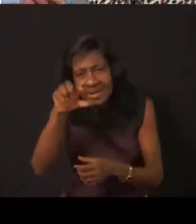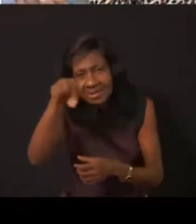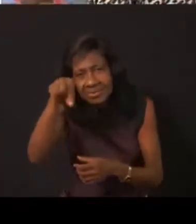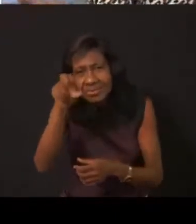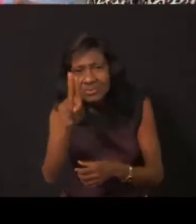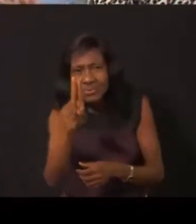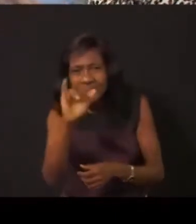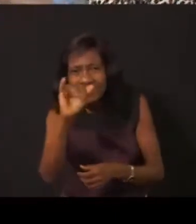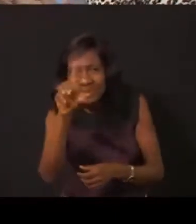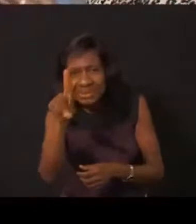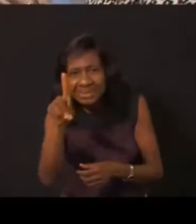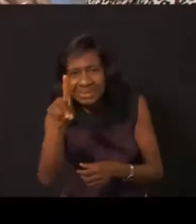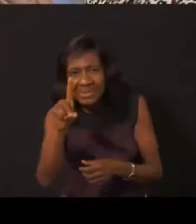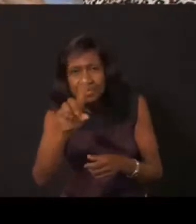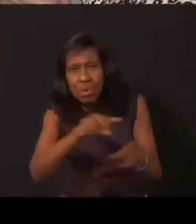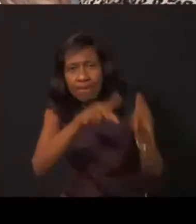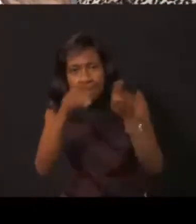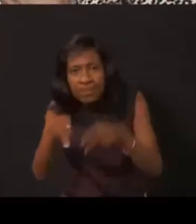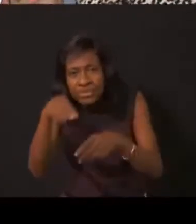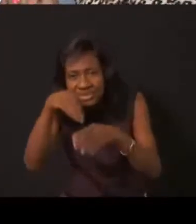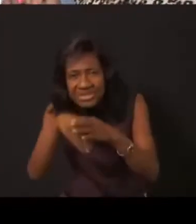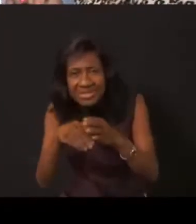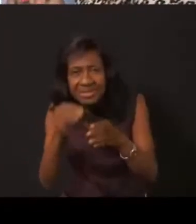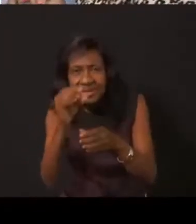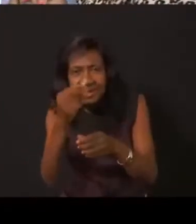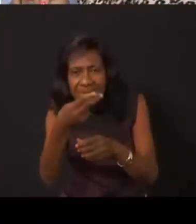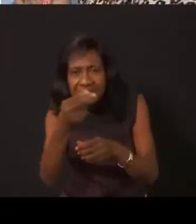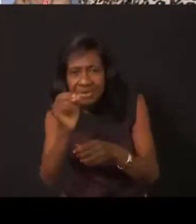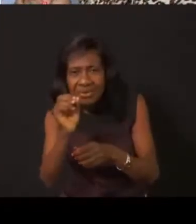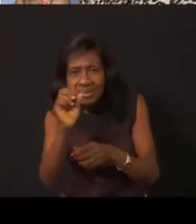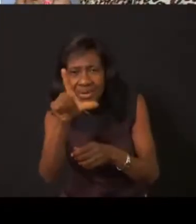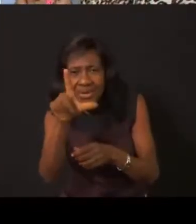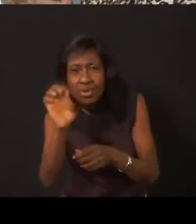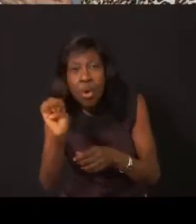which I'm going to place into that little hole.